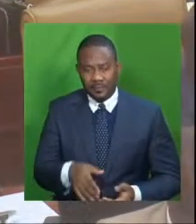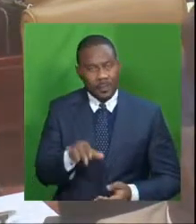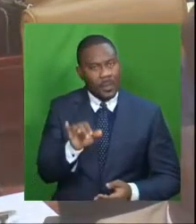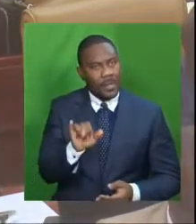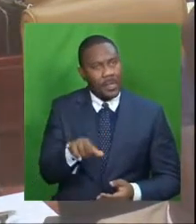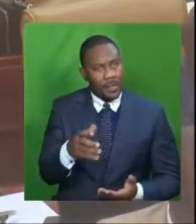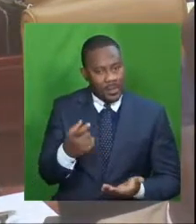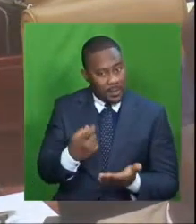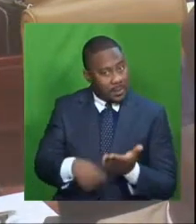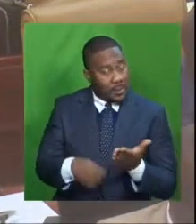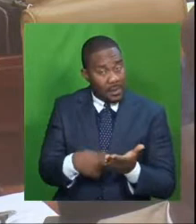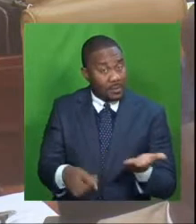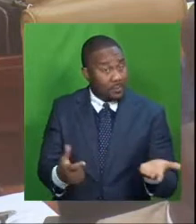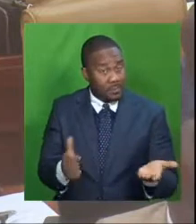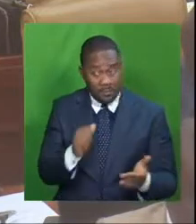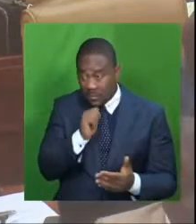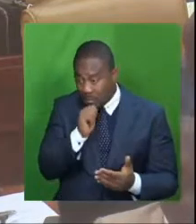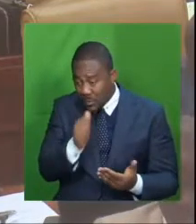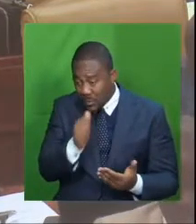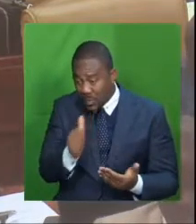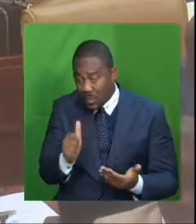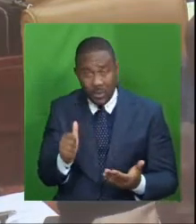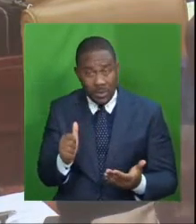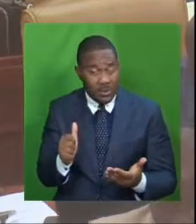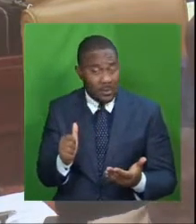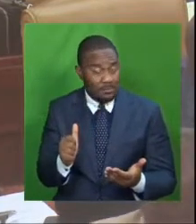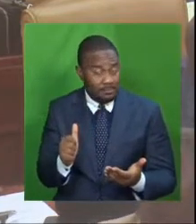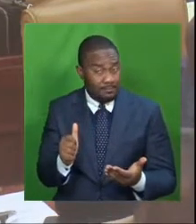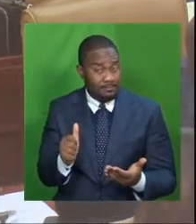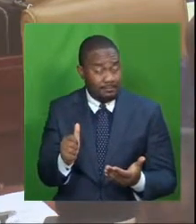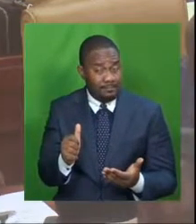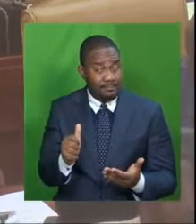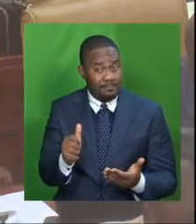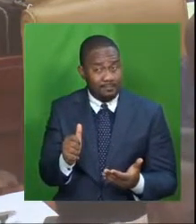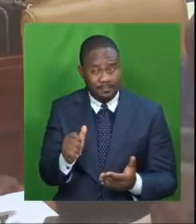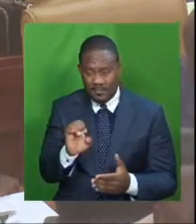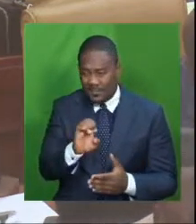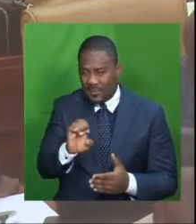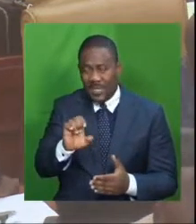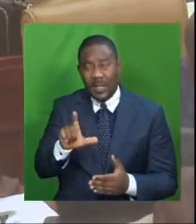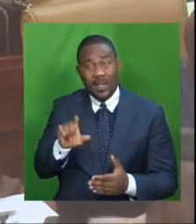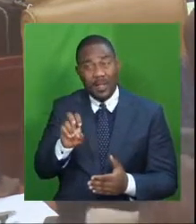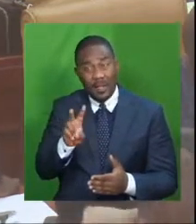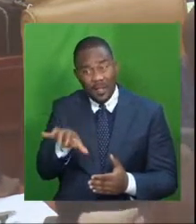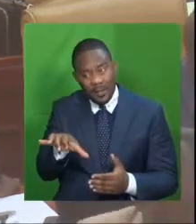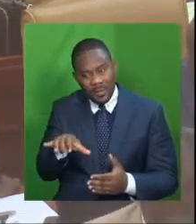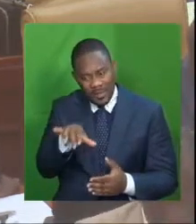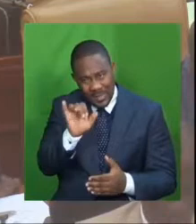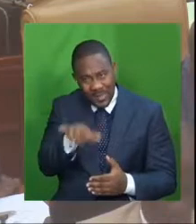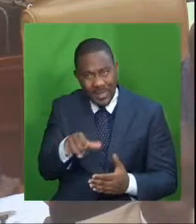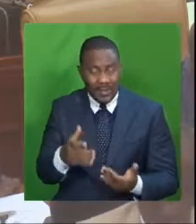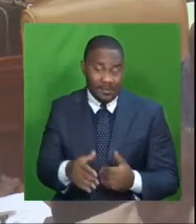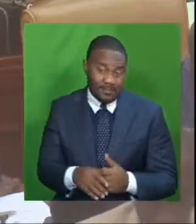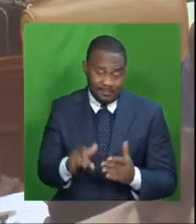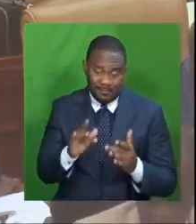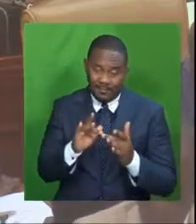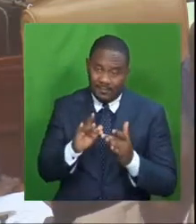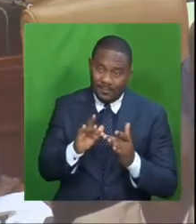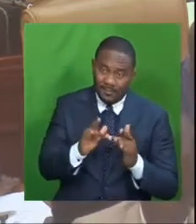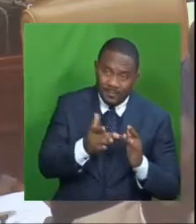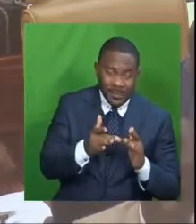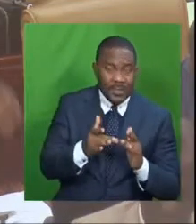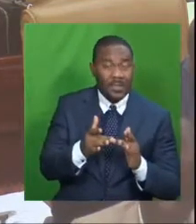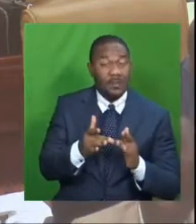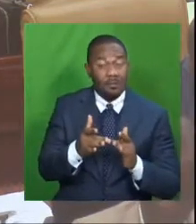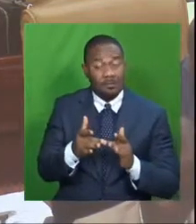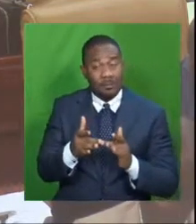is simply not electronic tax. Mr. Speaker, this tax for me is a digital pocket